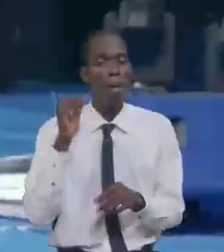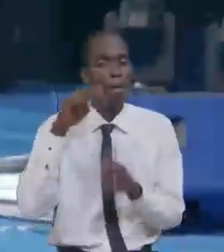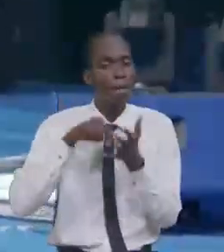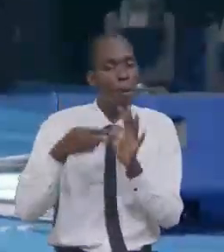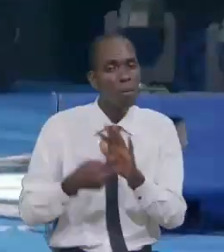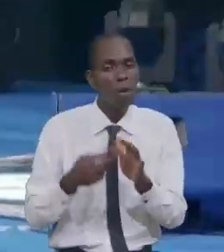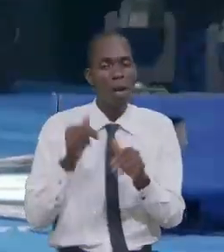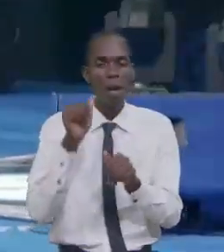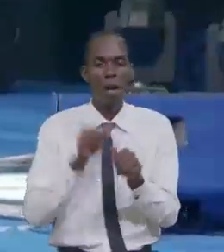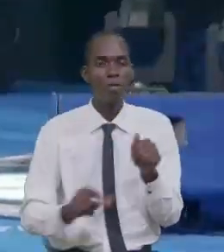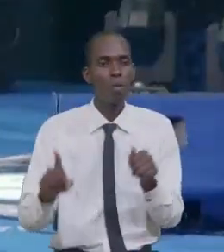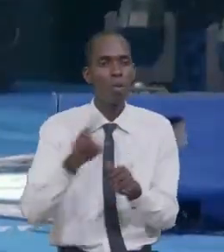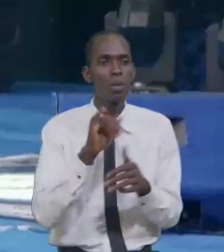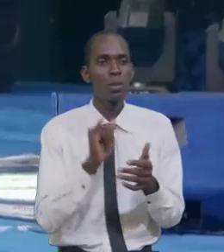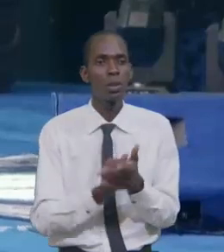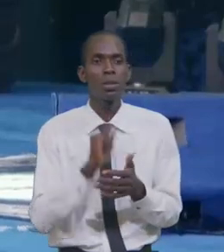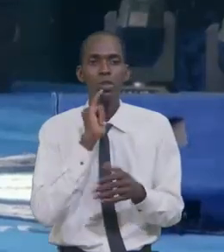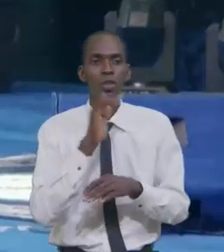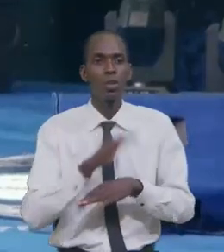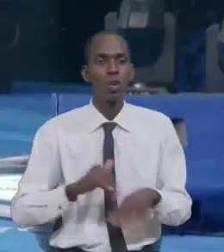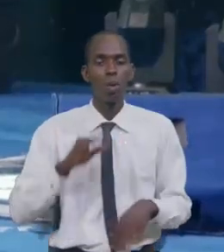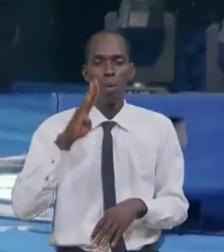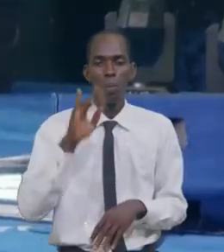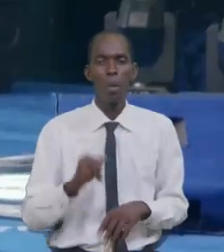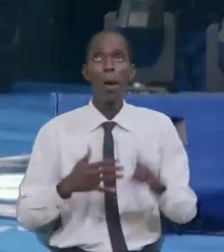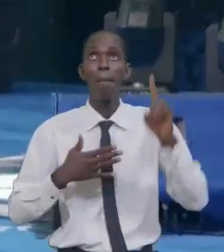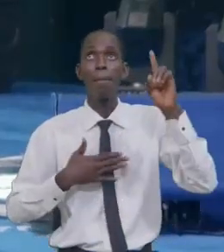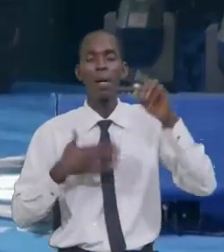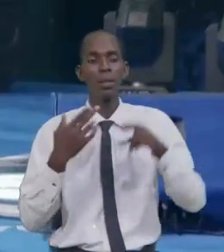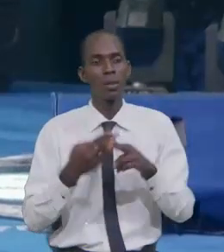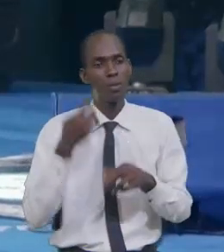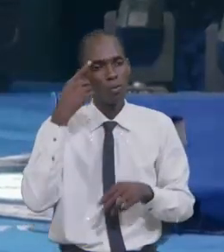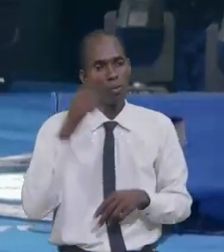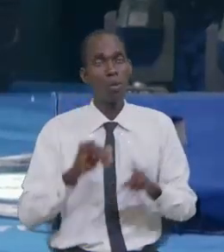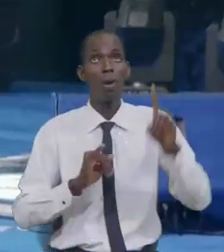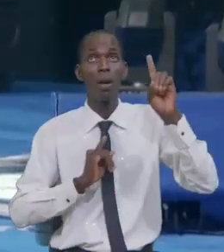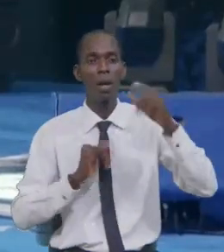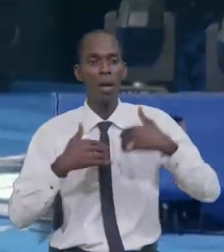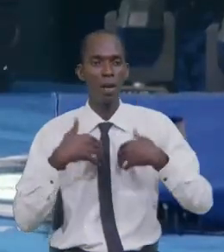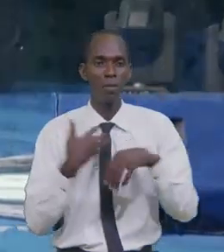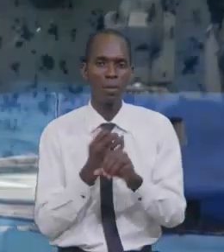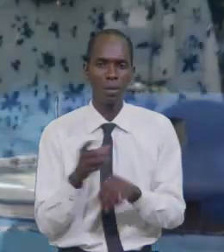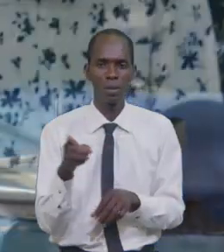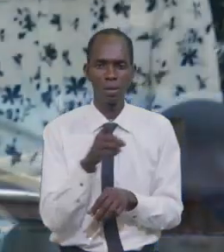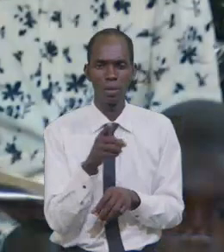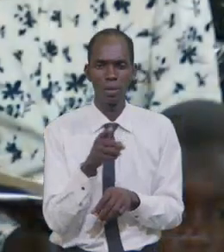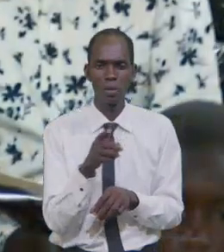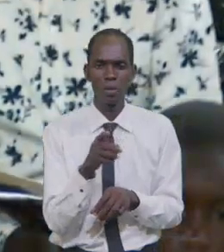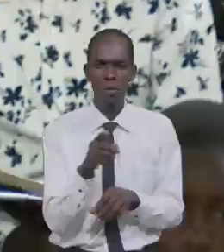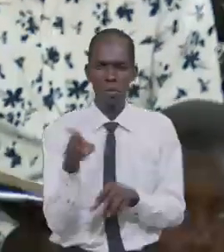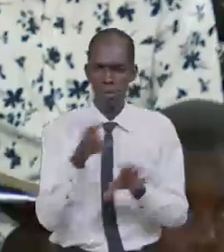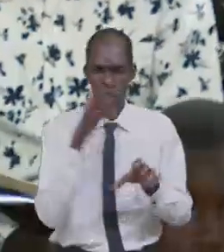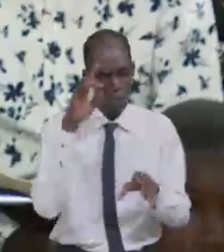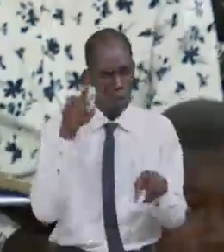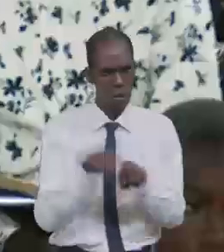by my name, for I have created him. Do you accept that? Yes. Is that